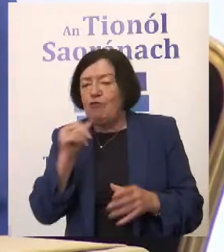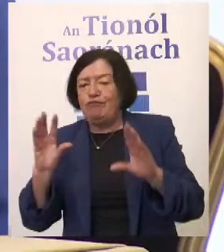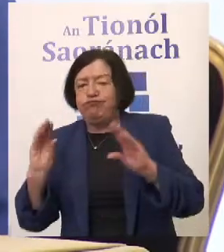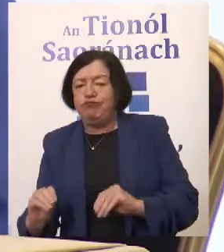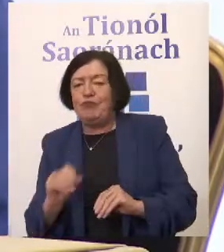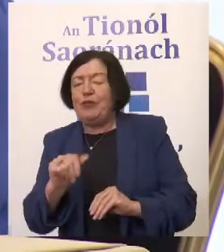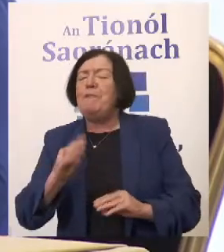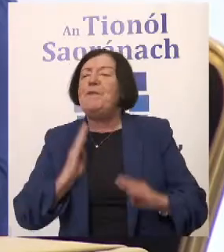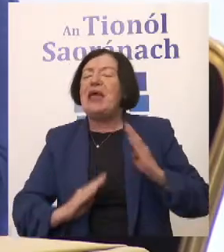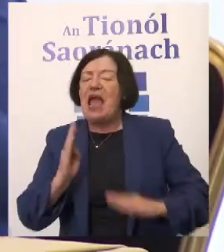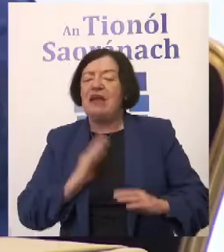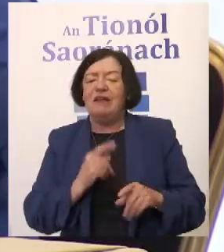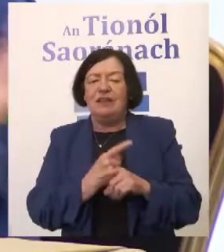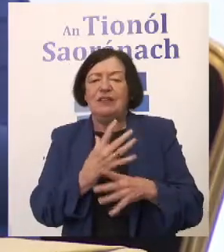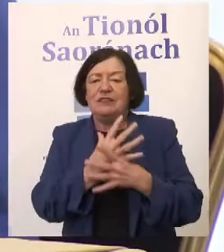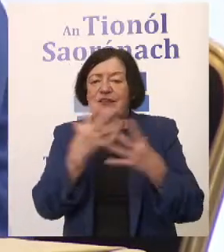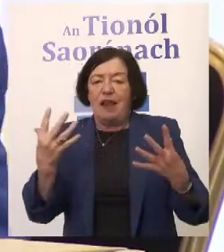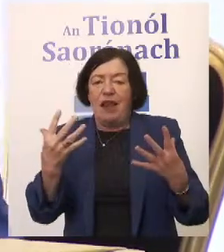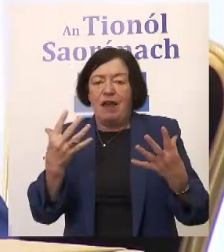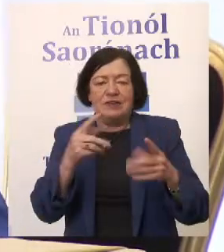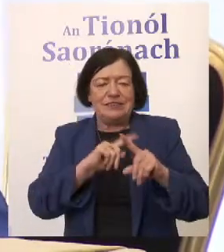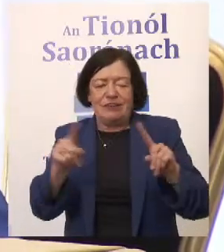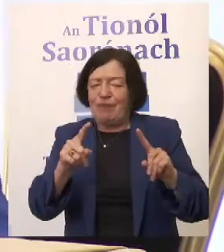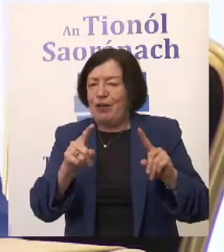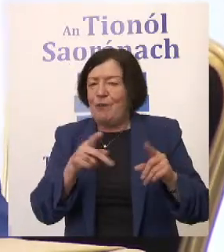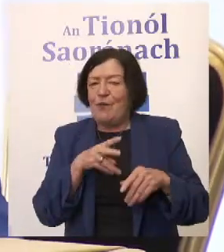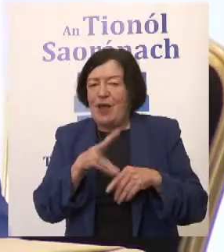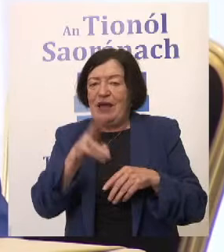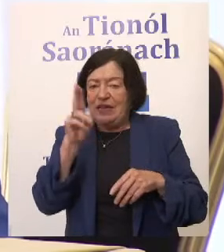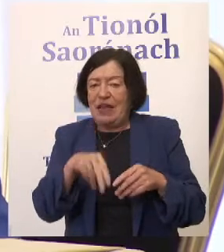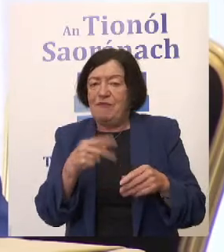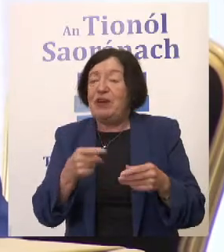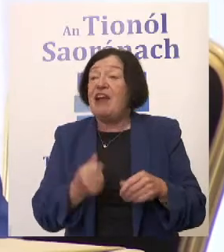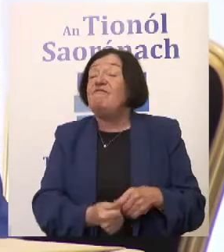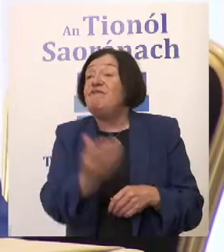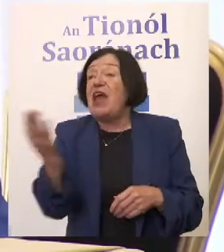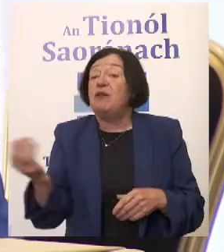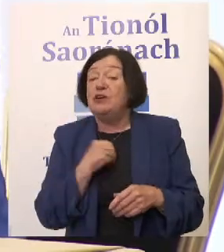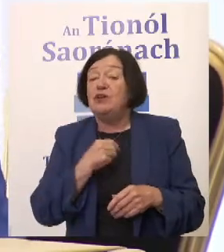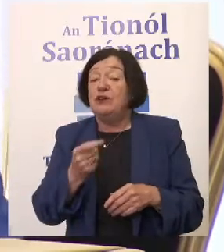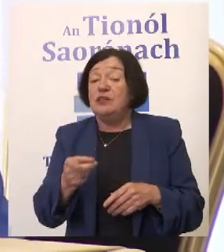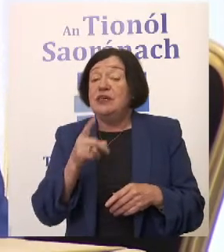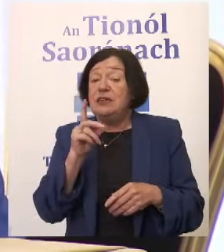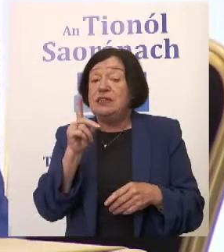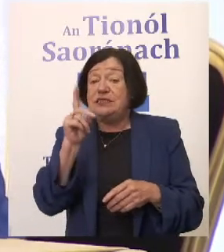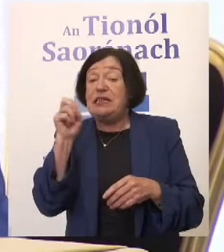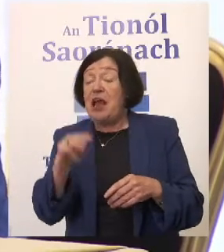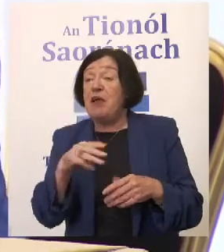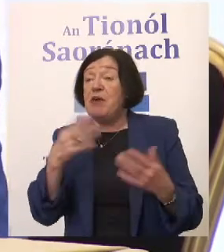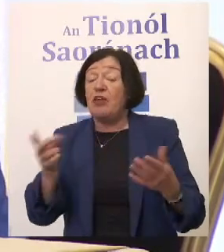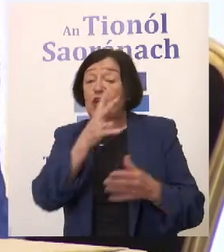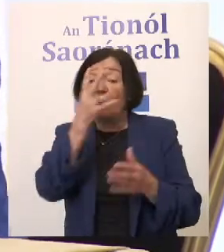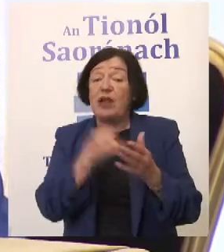of behaviour. So there's a whole suite of measures that could potentially be available to the Dublin mayor. And the question is whether you think they should or shouldn't